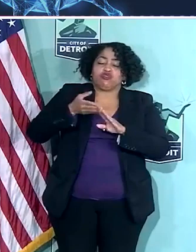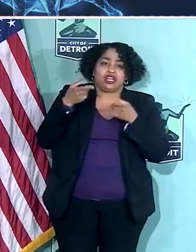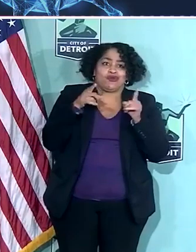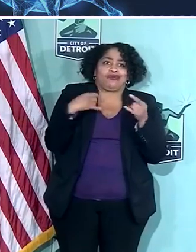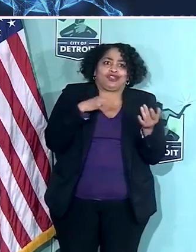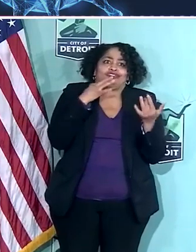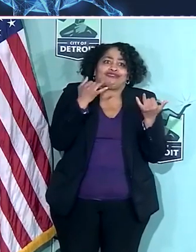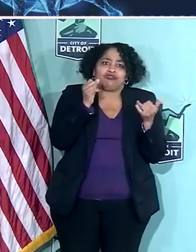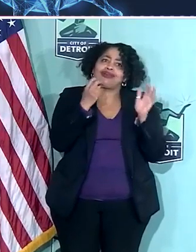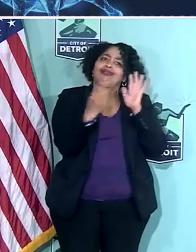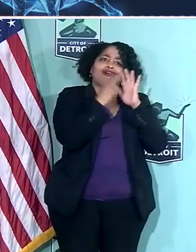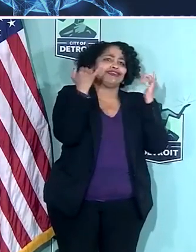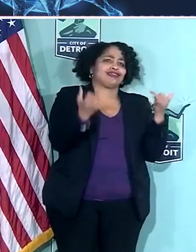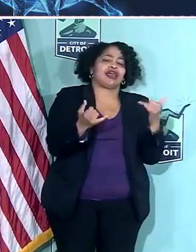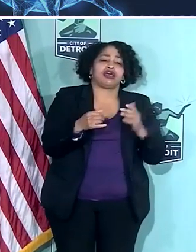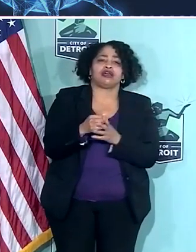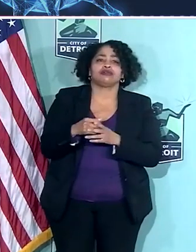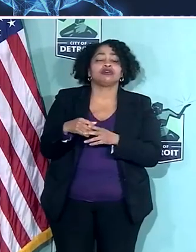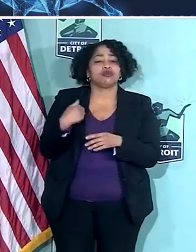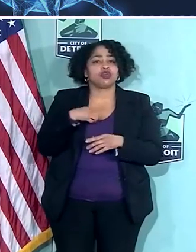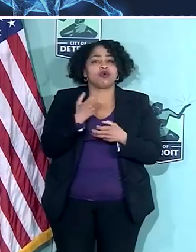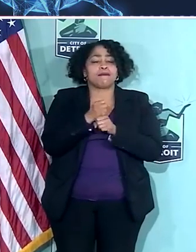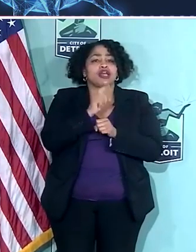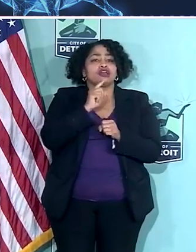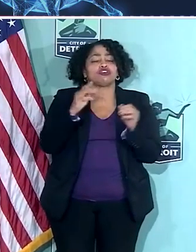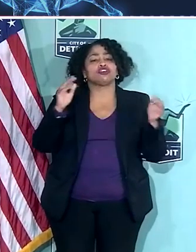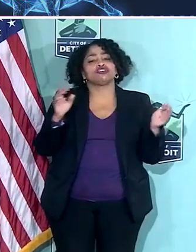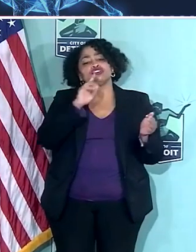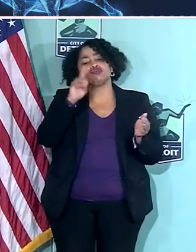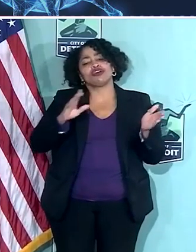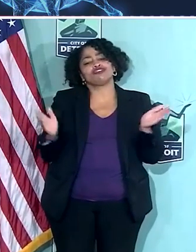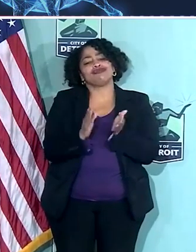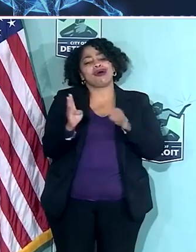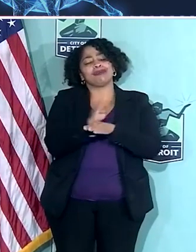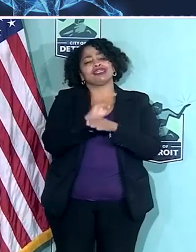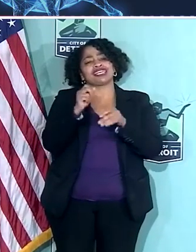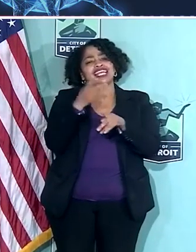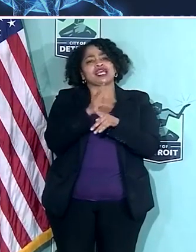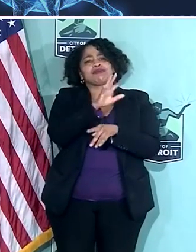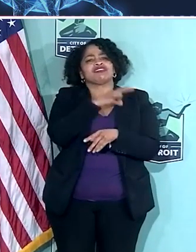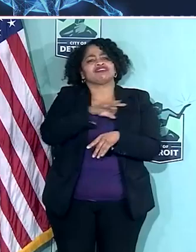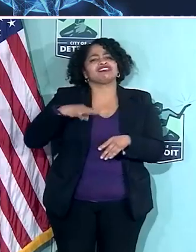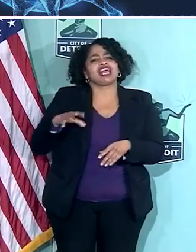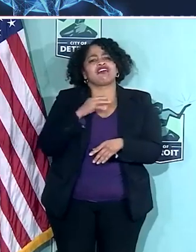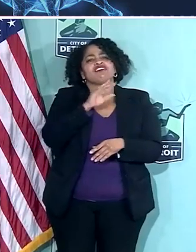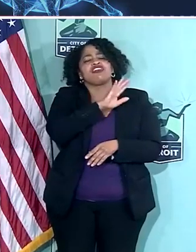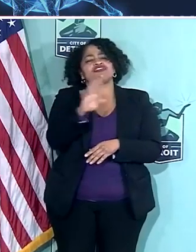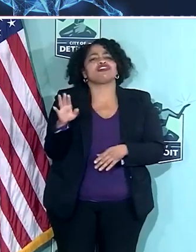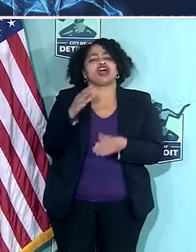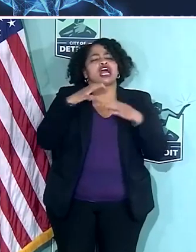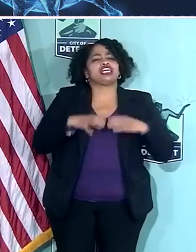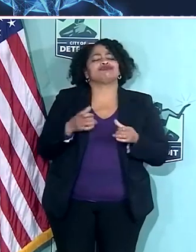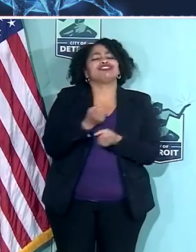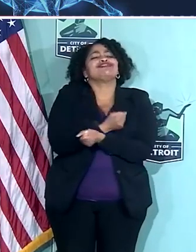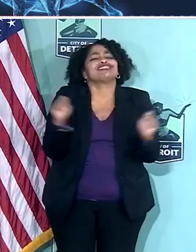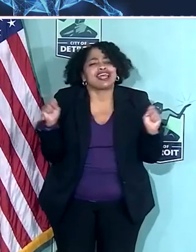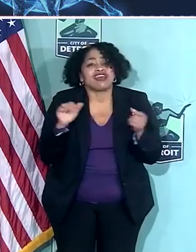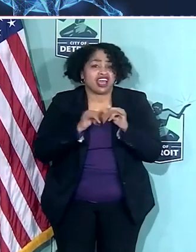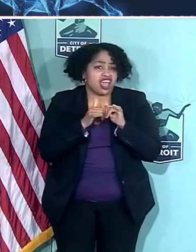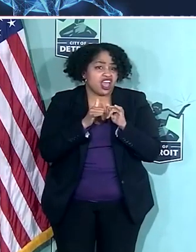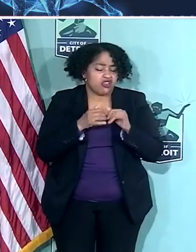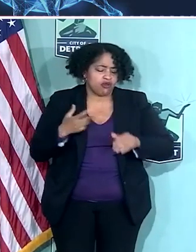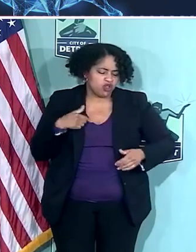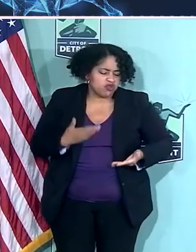foundation want to make sure that Detroit's small businesses can keep their employees and customers safe. And that's why we're going to help by providing free